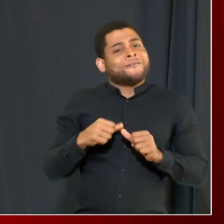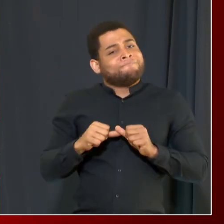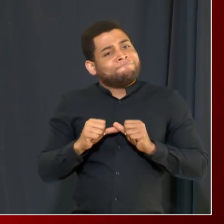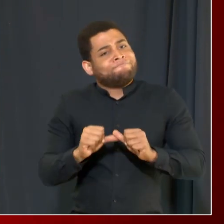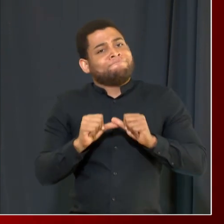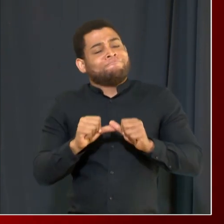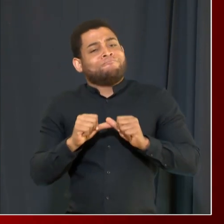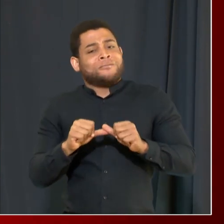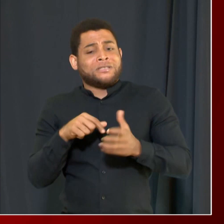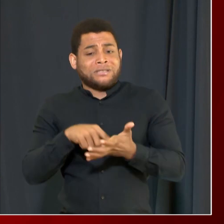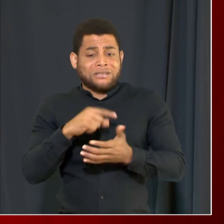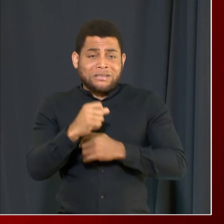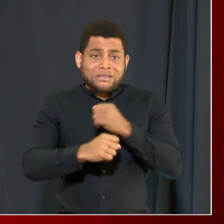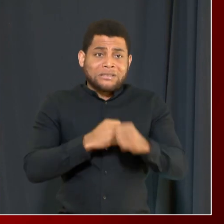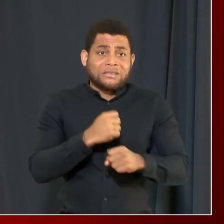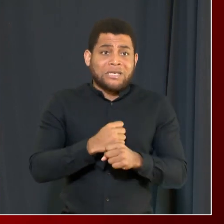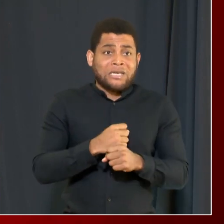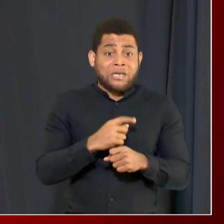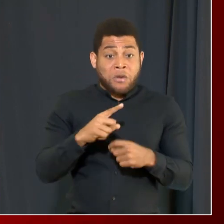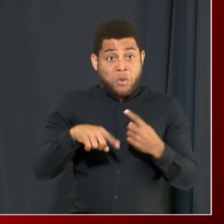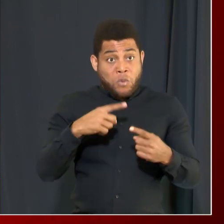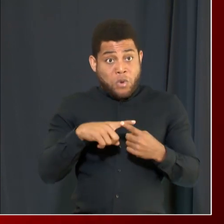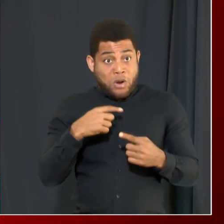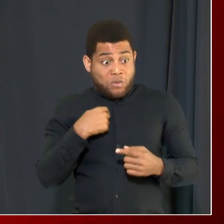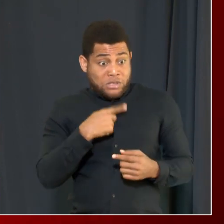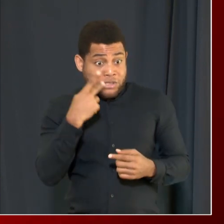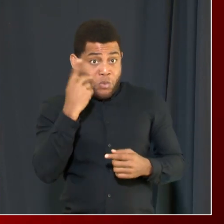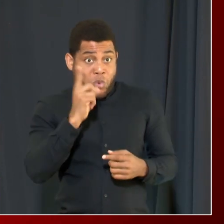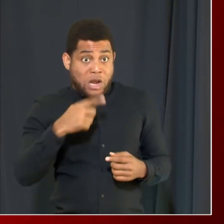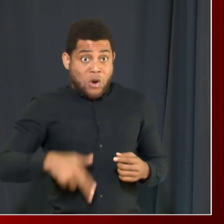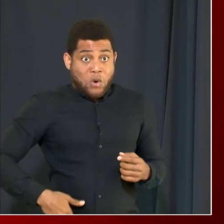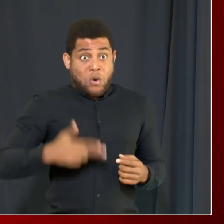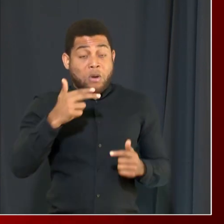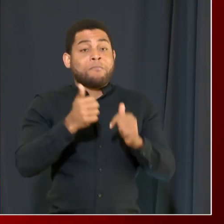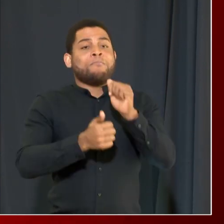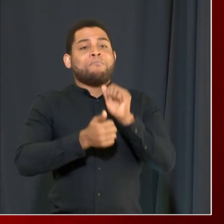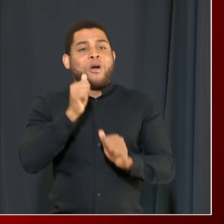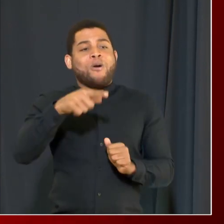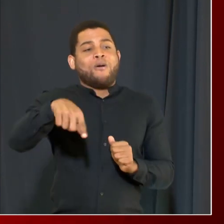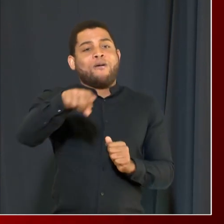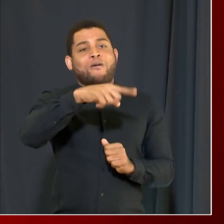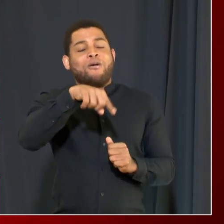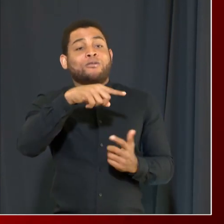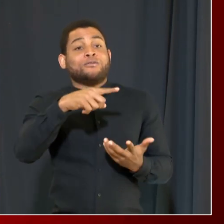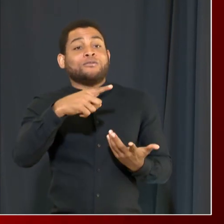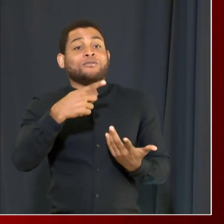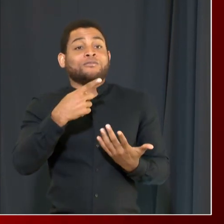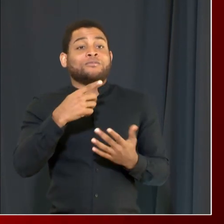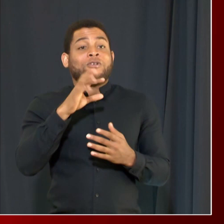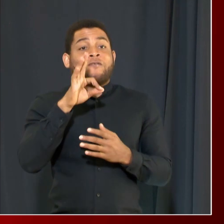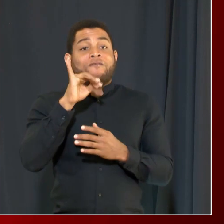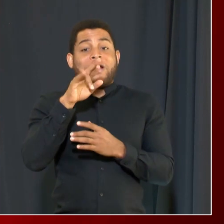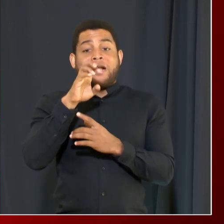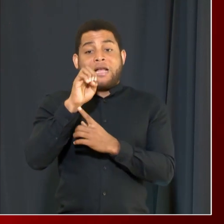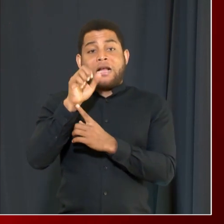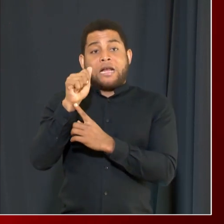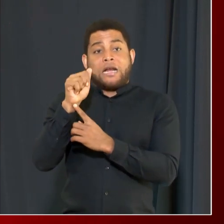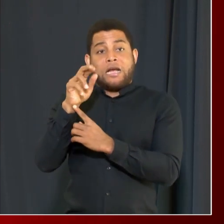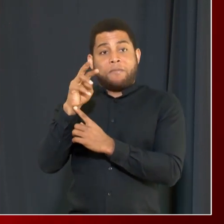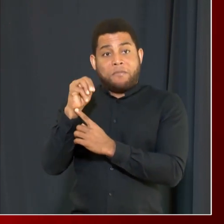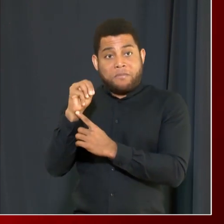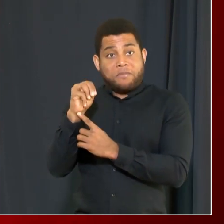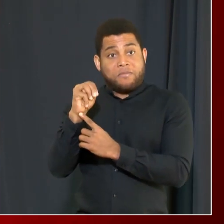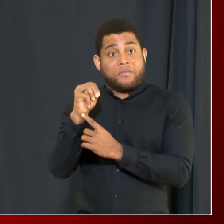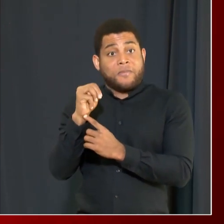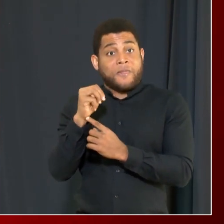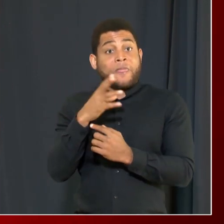When we look at where the guns are coming from, a lot of them are privately made firearms. Now, there's some federal legislation pending out there. The Supreme Court weighed in